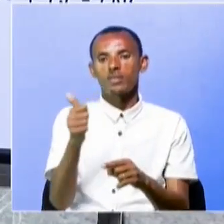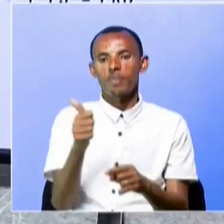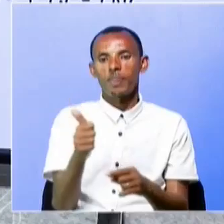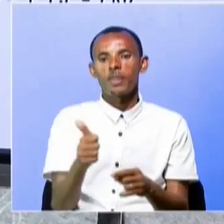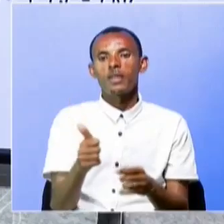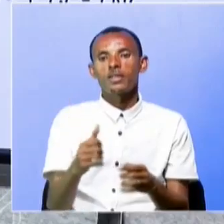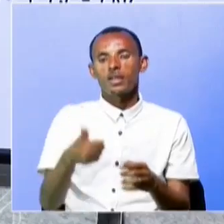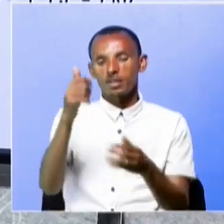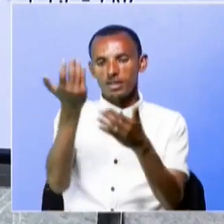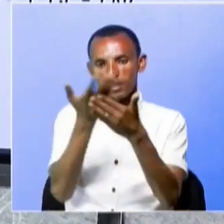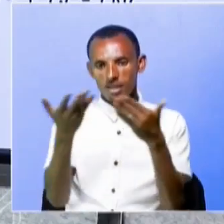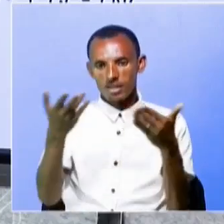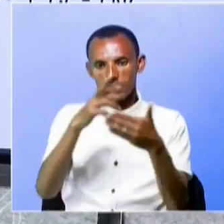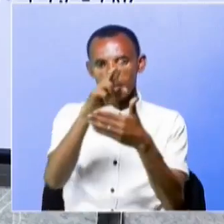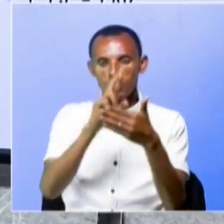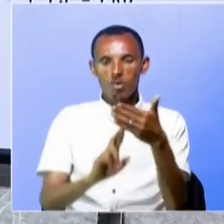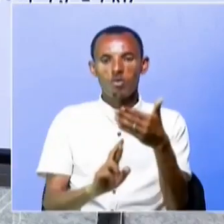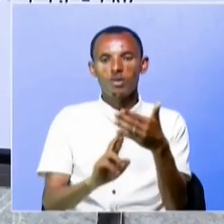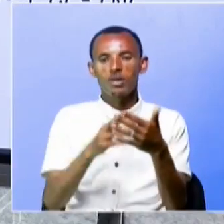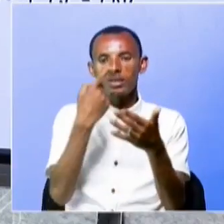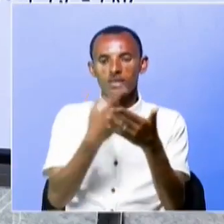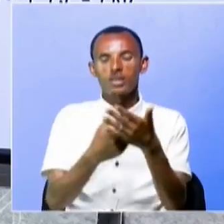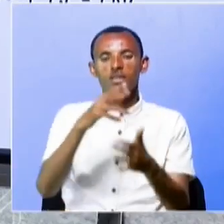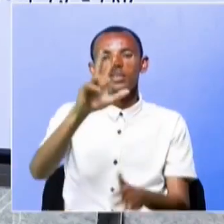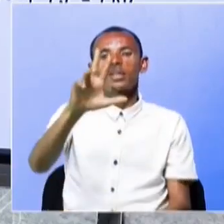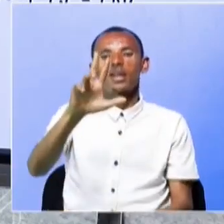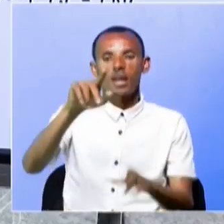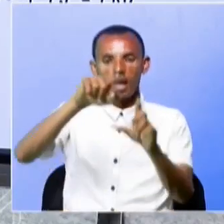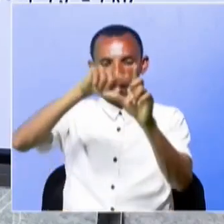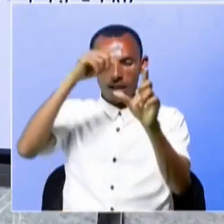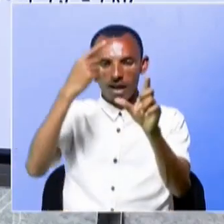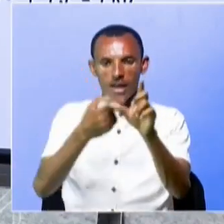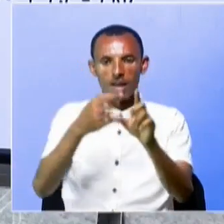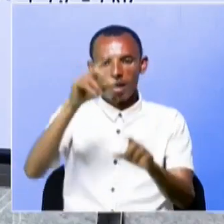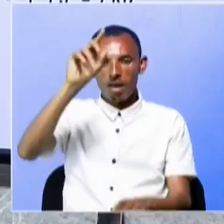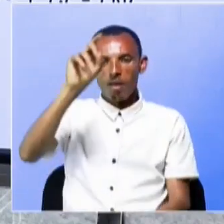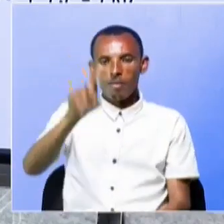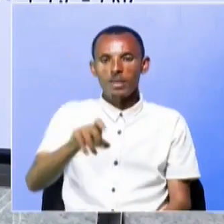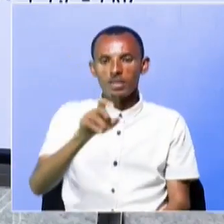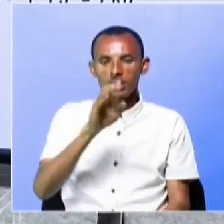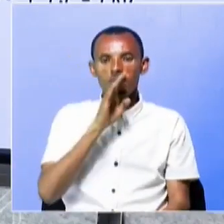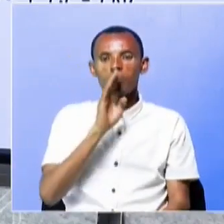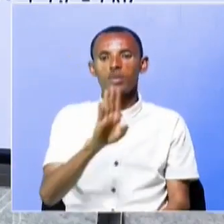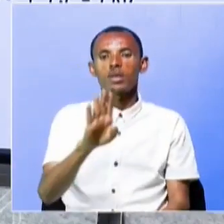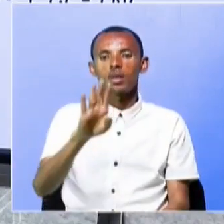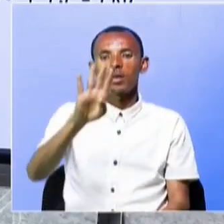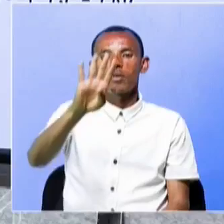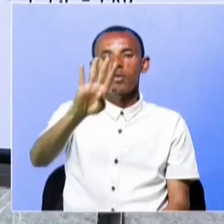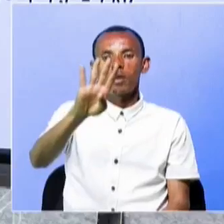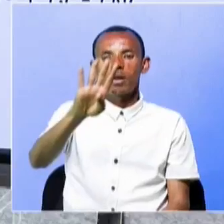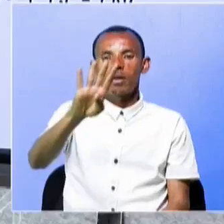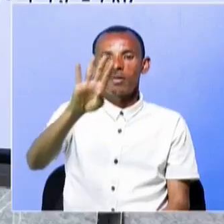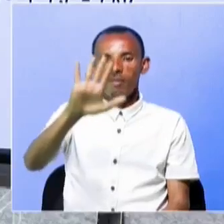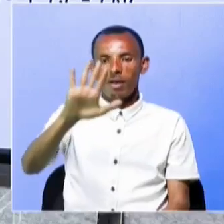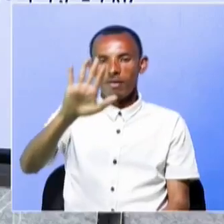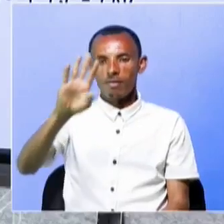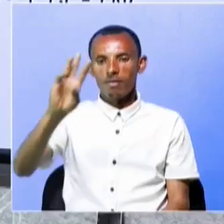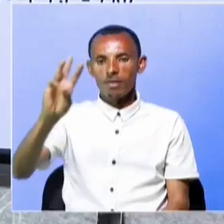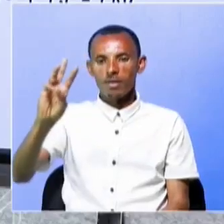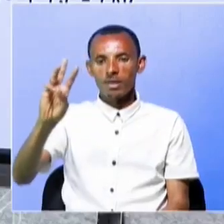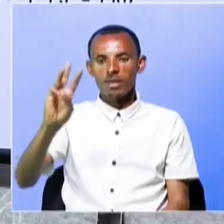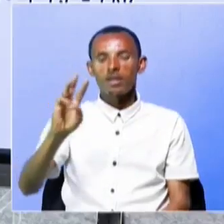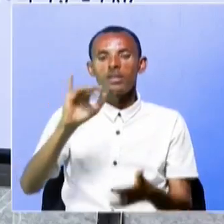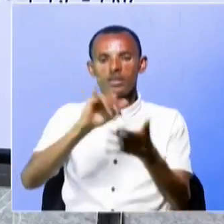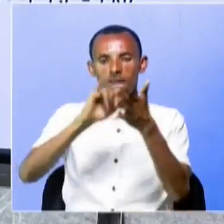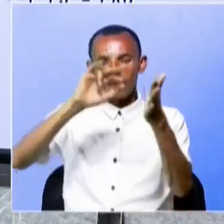the ratio of these 3 angles must be 4, 5, 6.